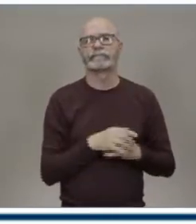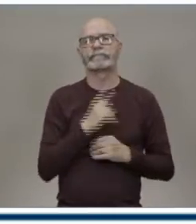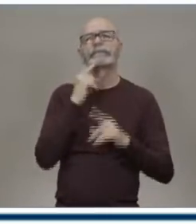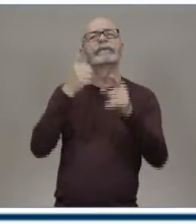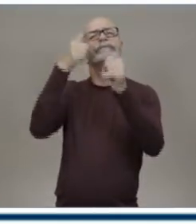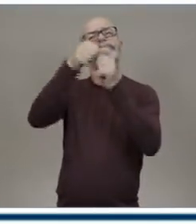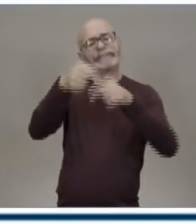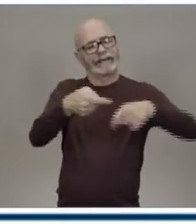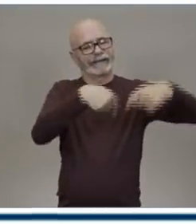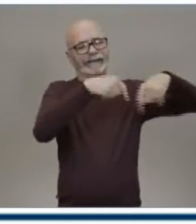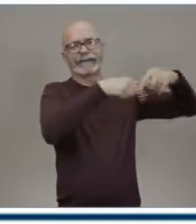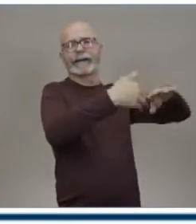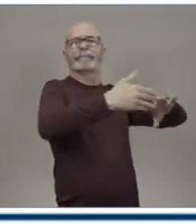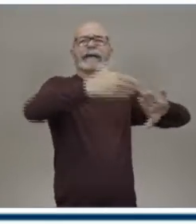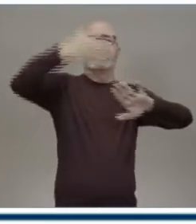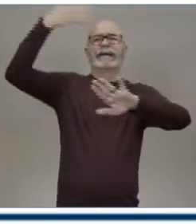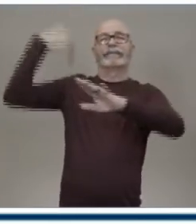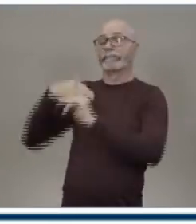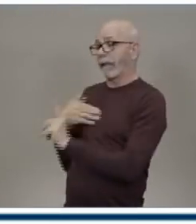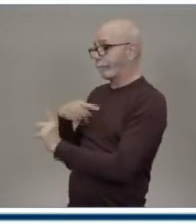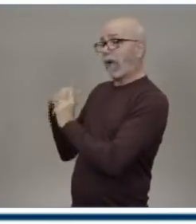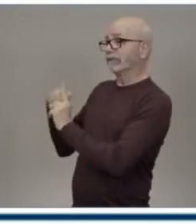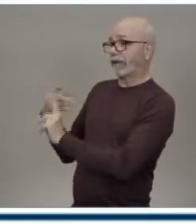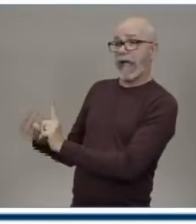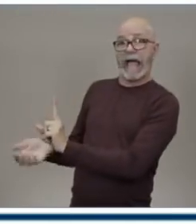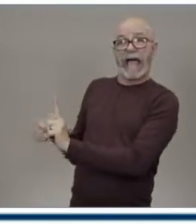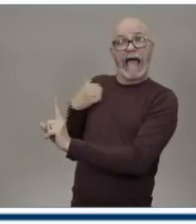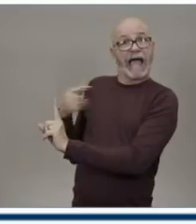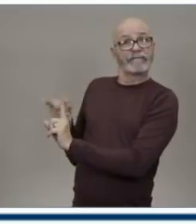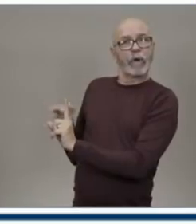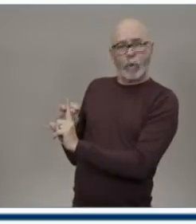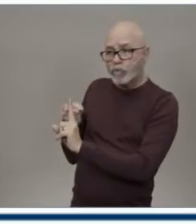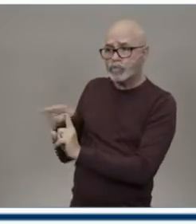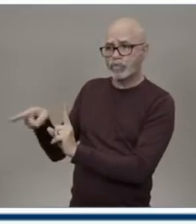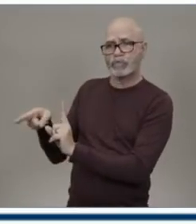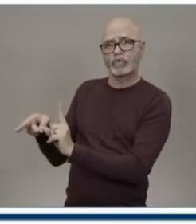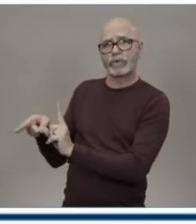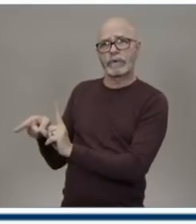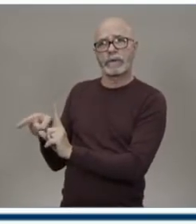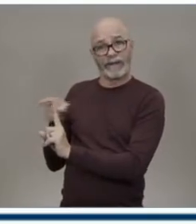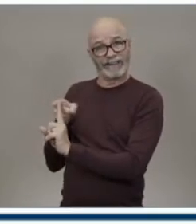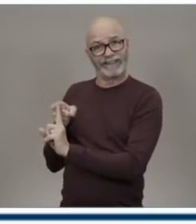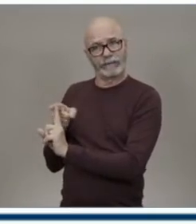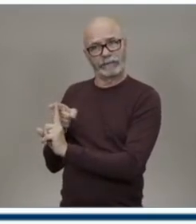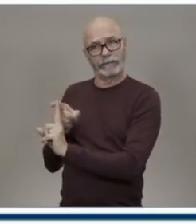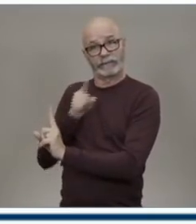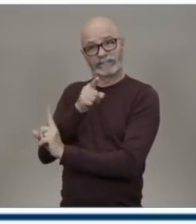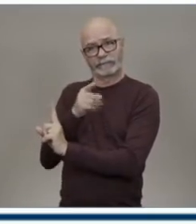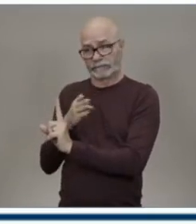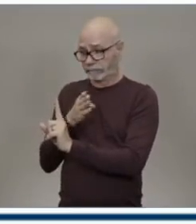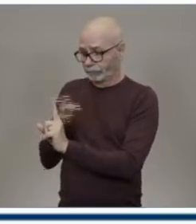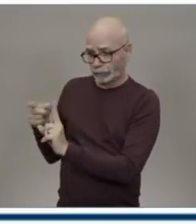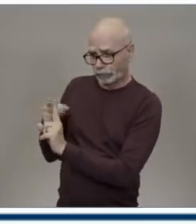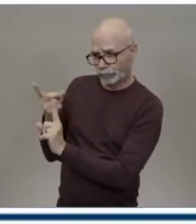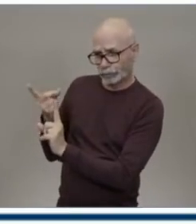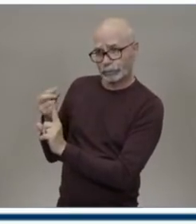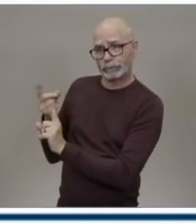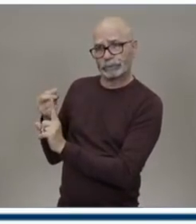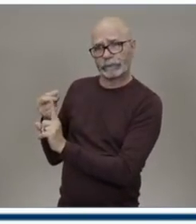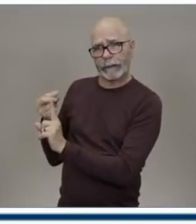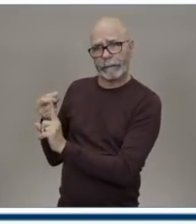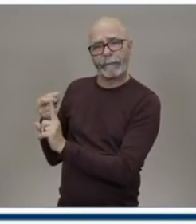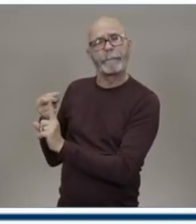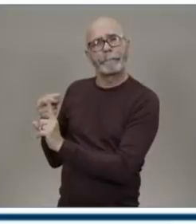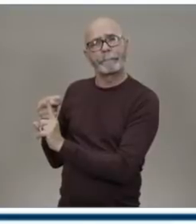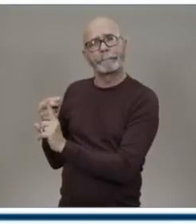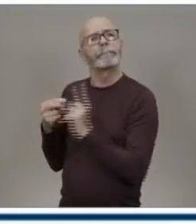investigating positive cases. So is that still the case now, or has there been a change in that? No, we still do a combination, and in